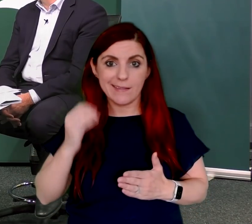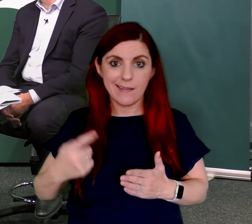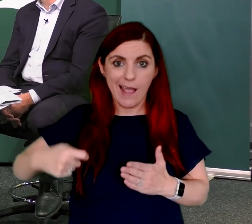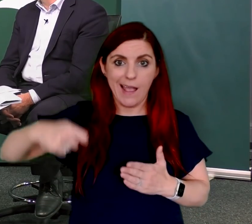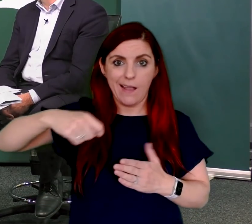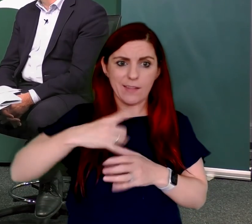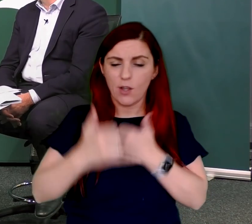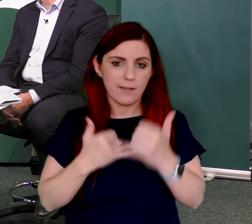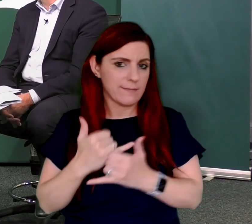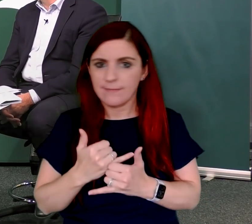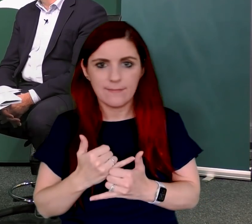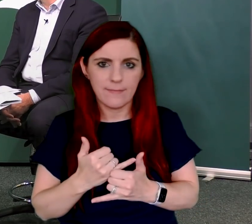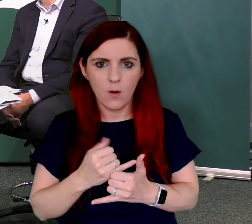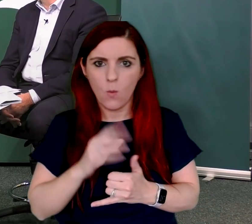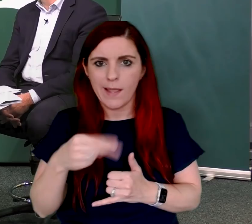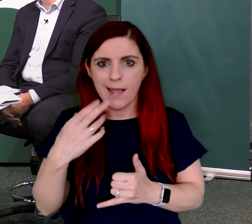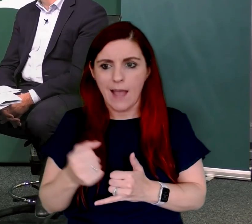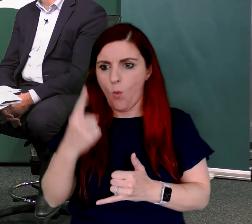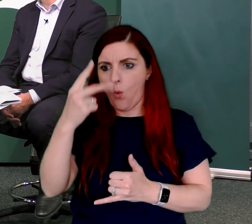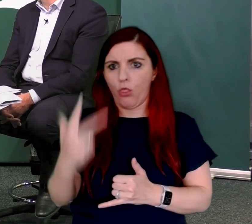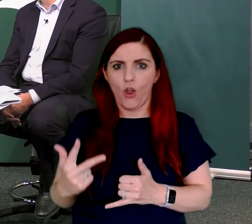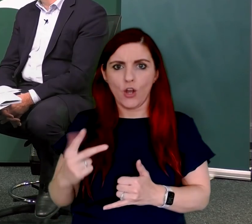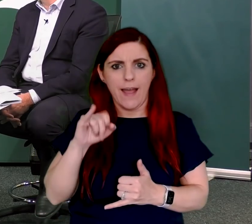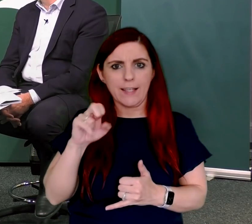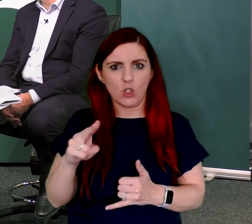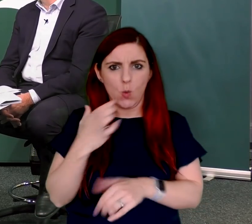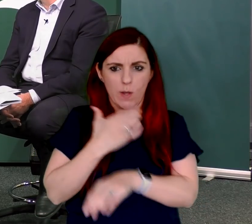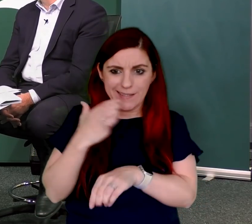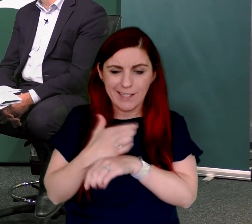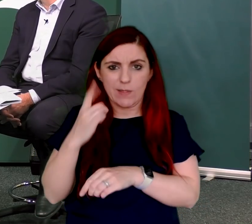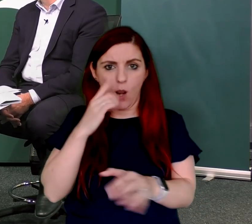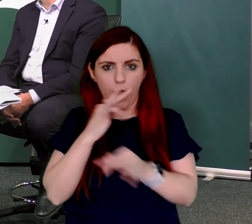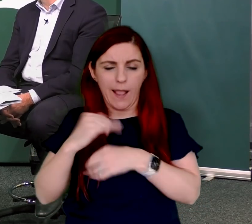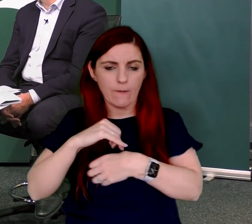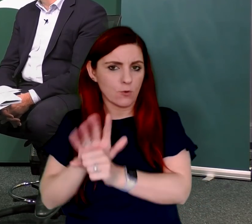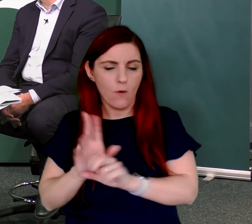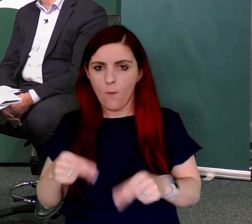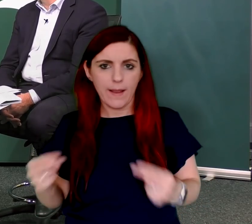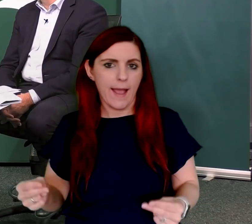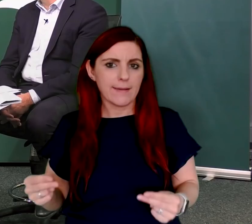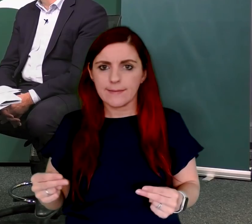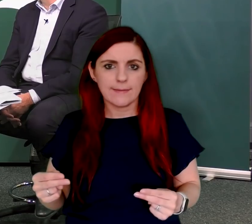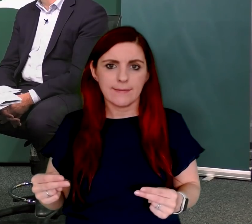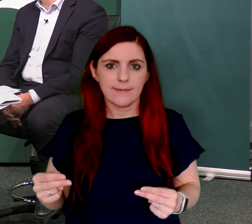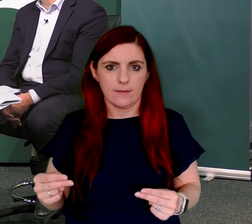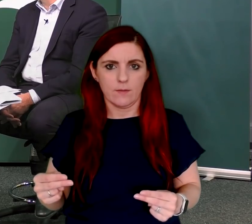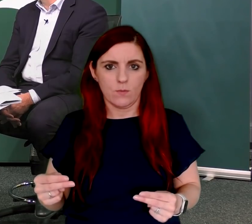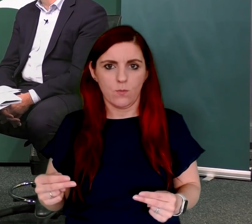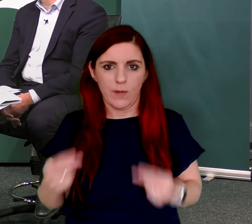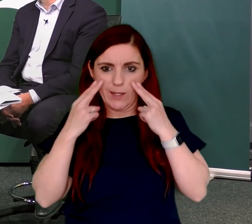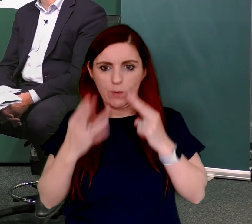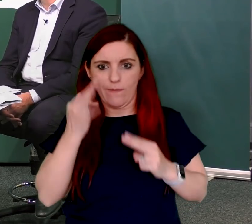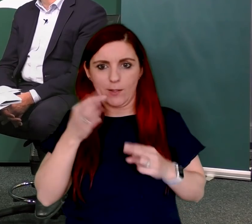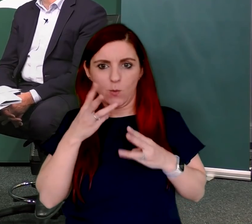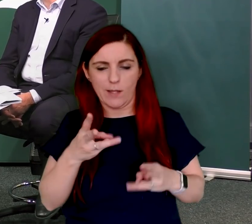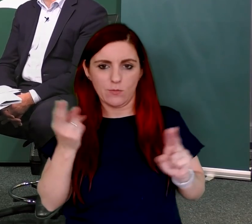very small but necessary part of healthcare, just around the surge needs of one virus. Sorry, just last point on that. I